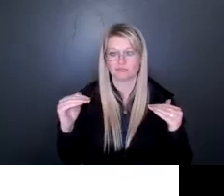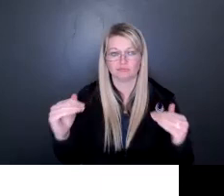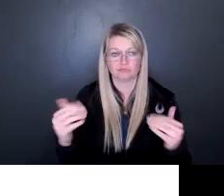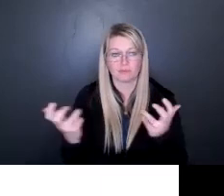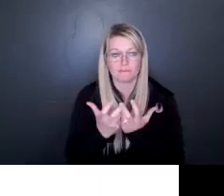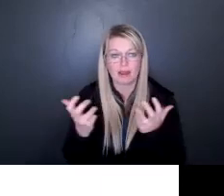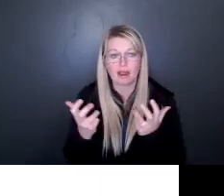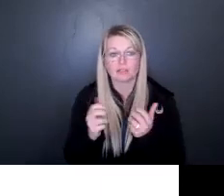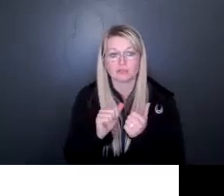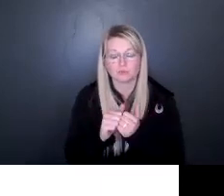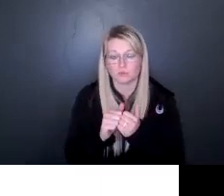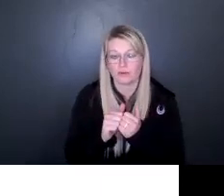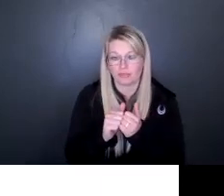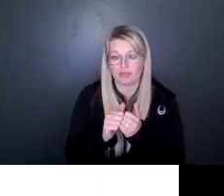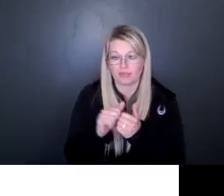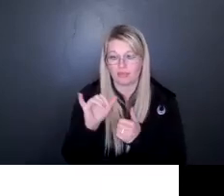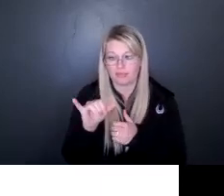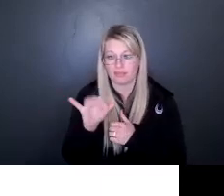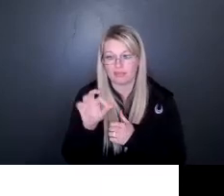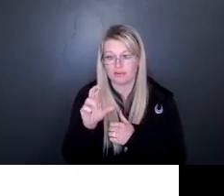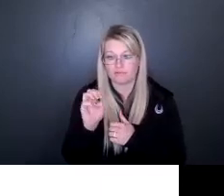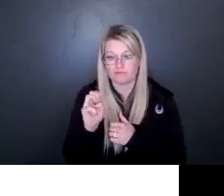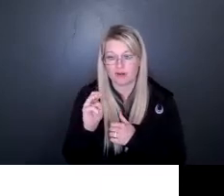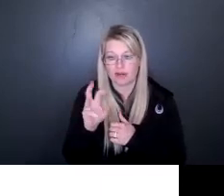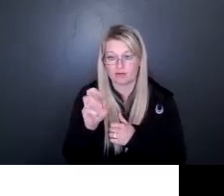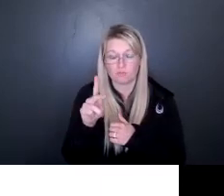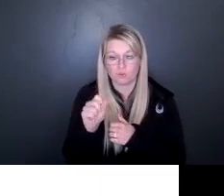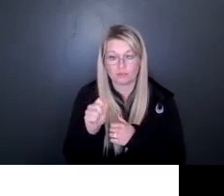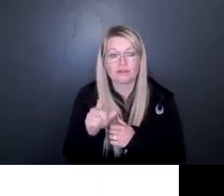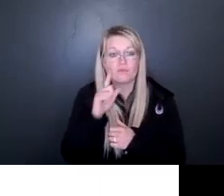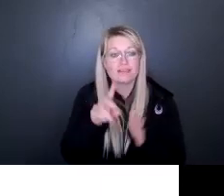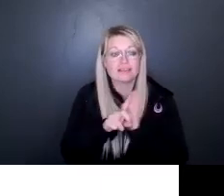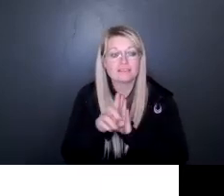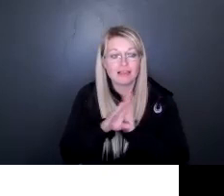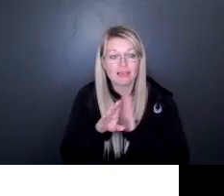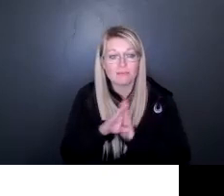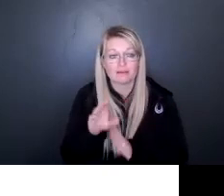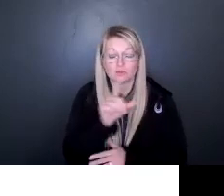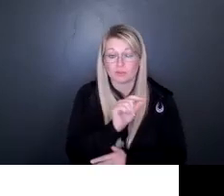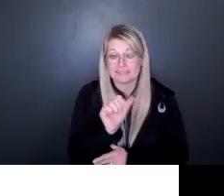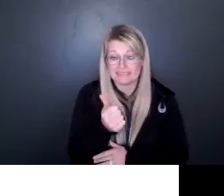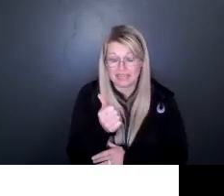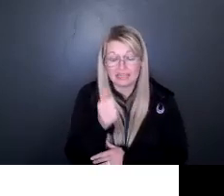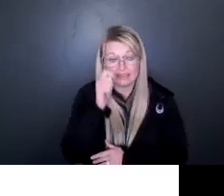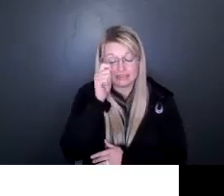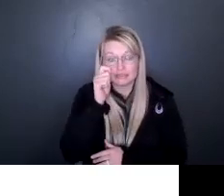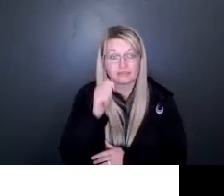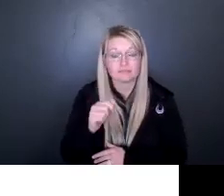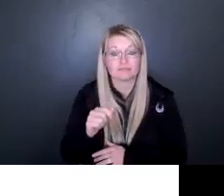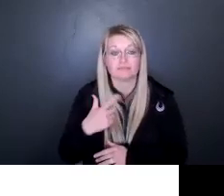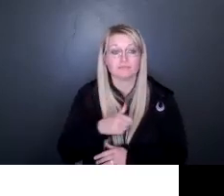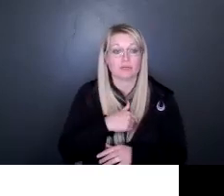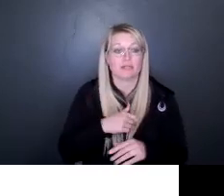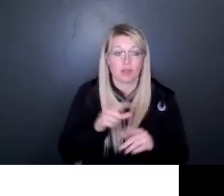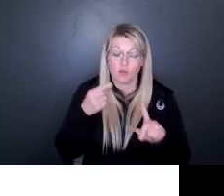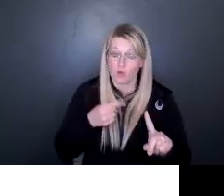humanitarian frameworks. At the time of the development of MS 2010, the Millennium Development Goals were in